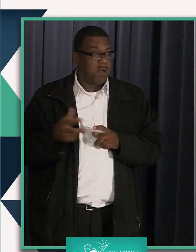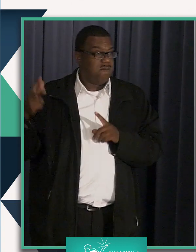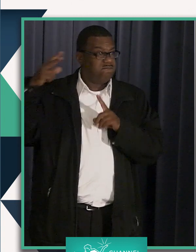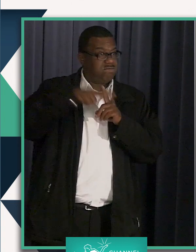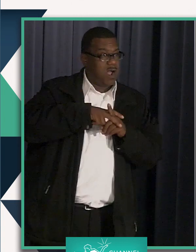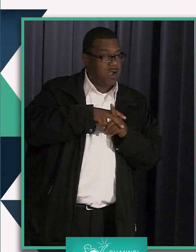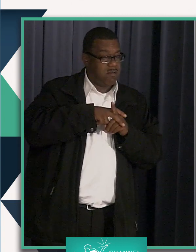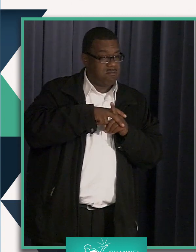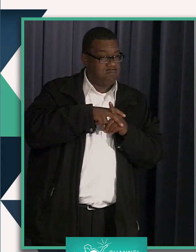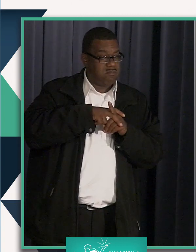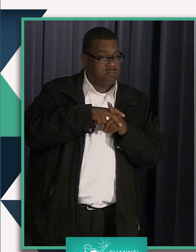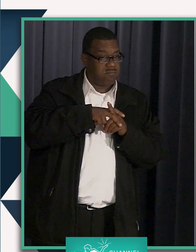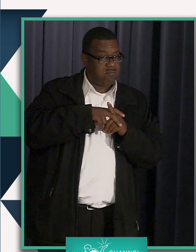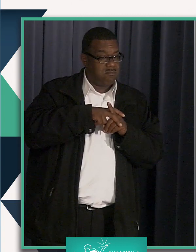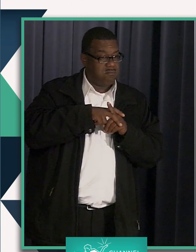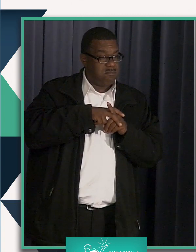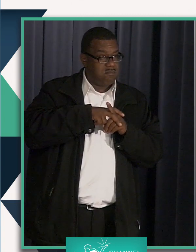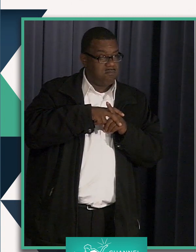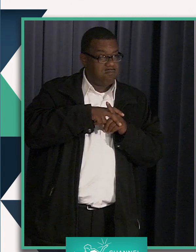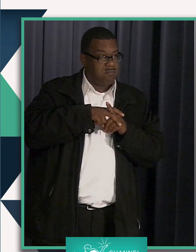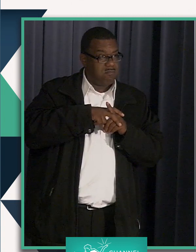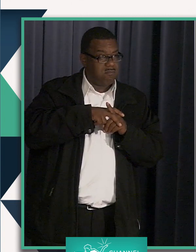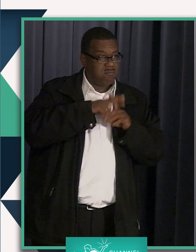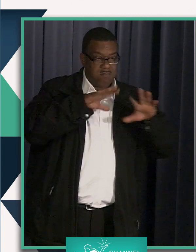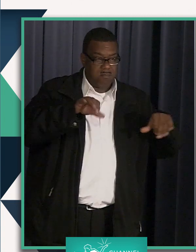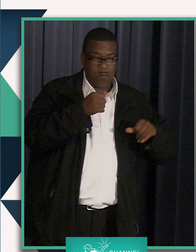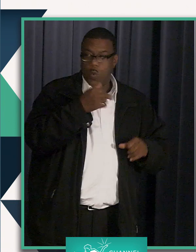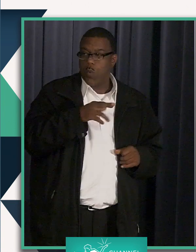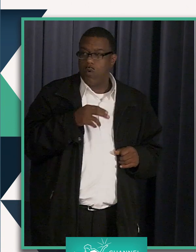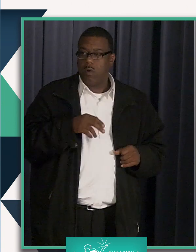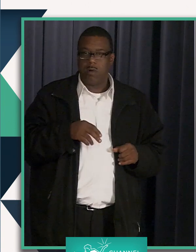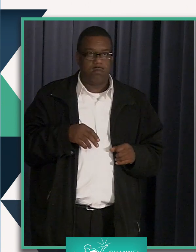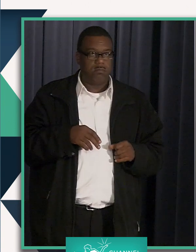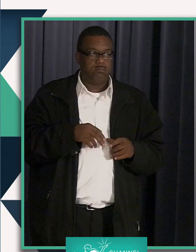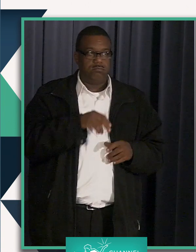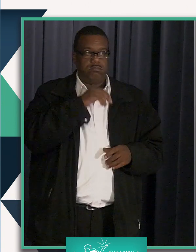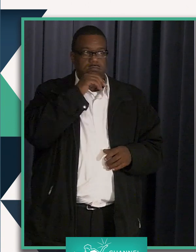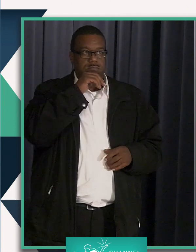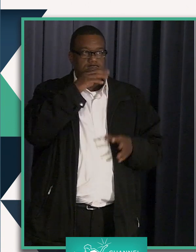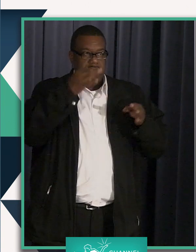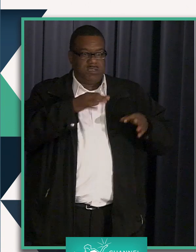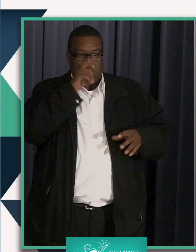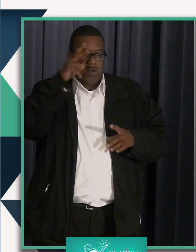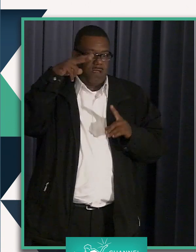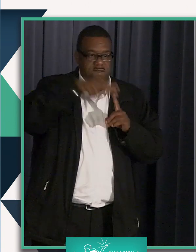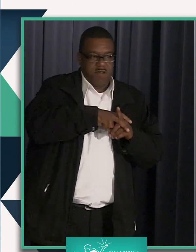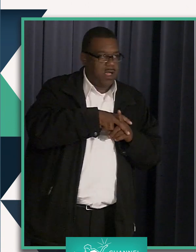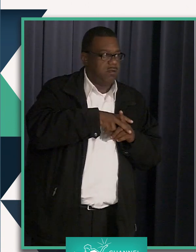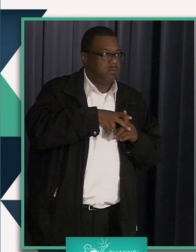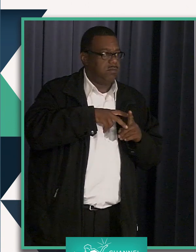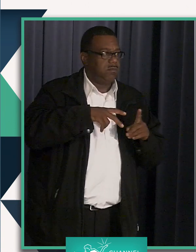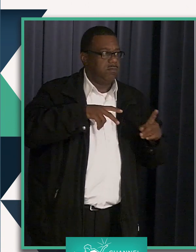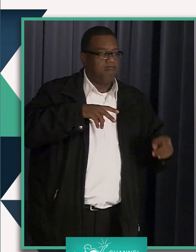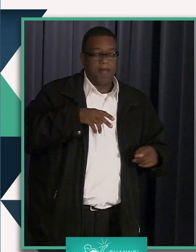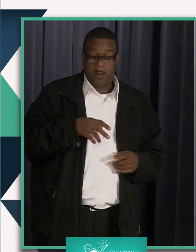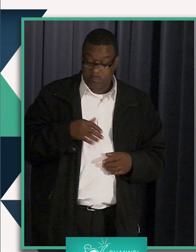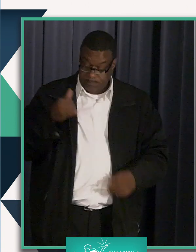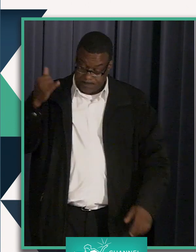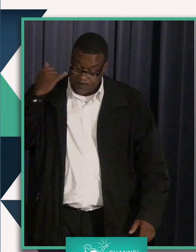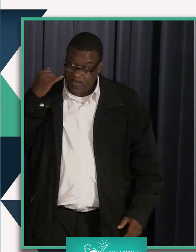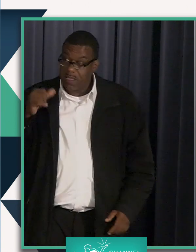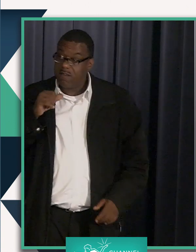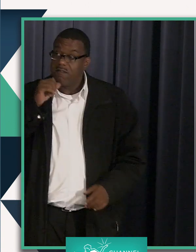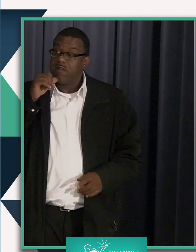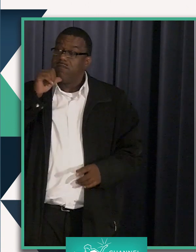their kids or they didn't file at all, so they didn't get any of the benefits. So if you have not